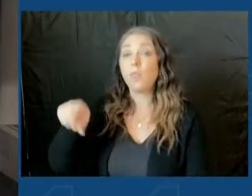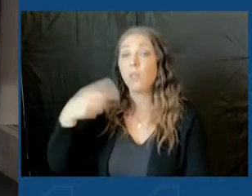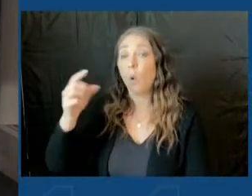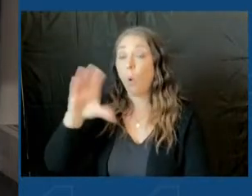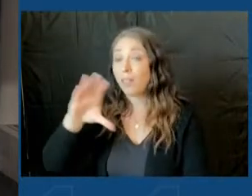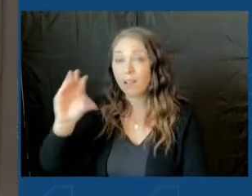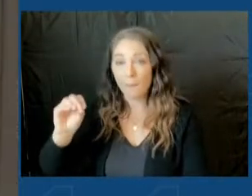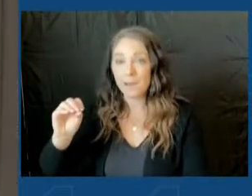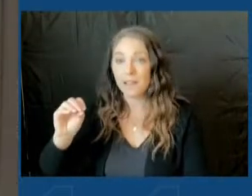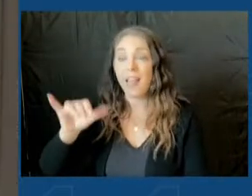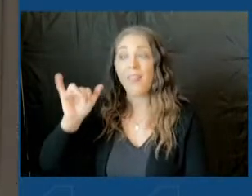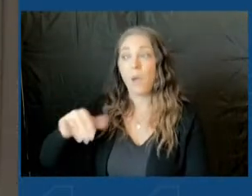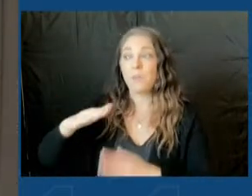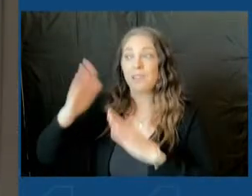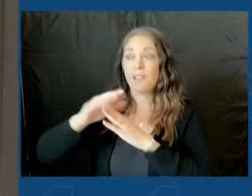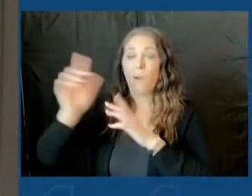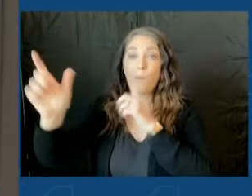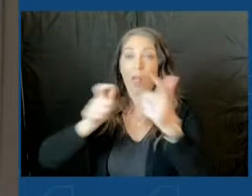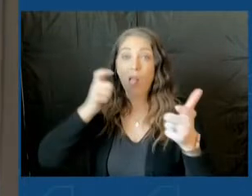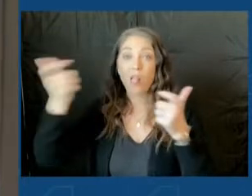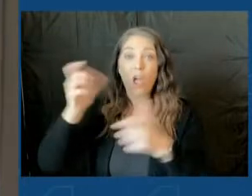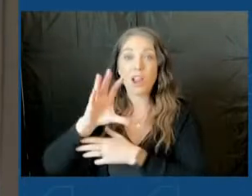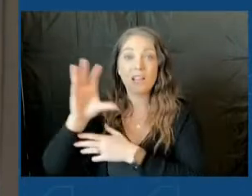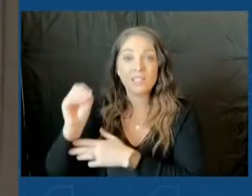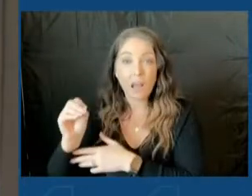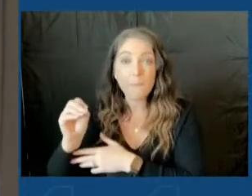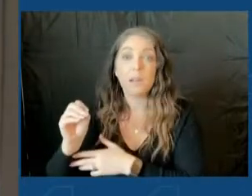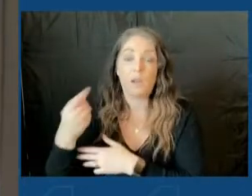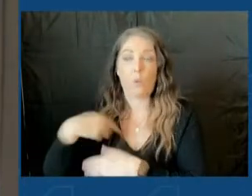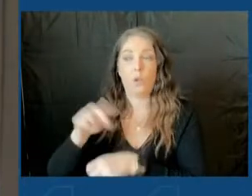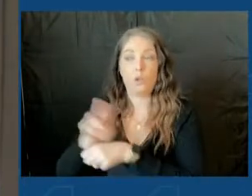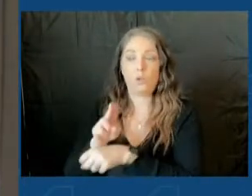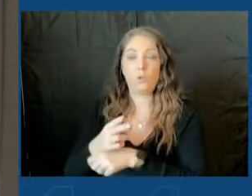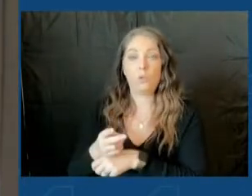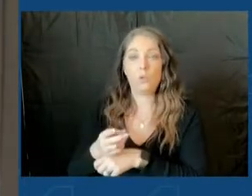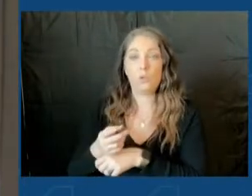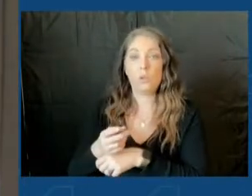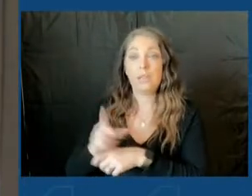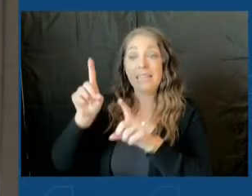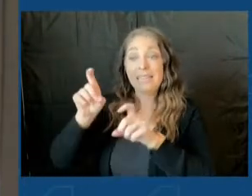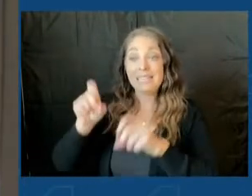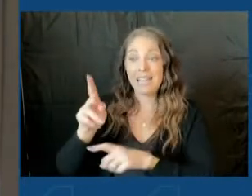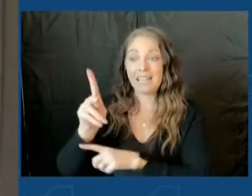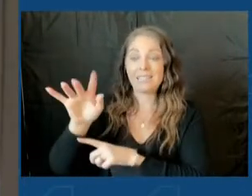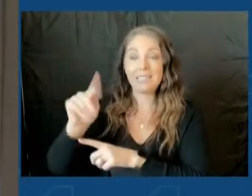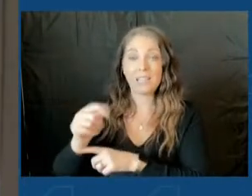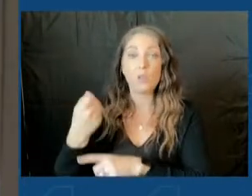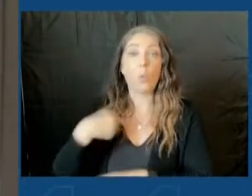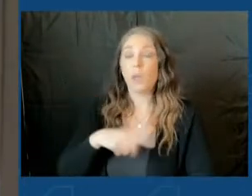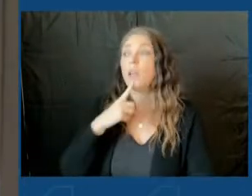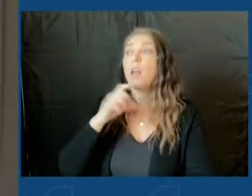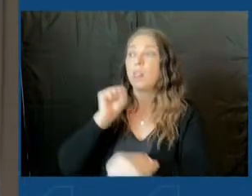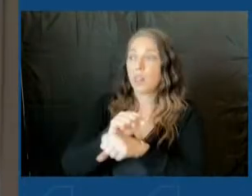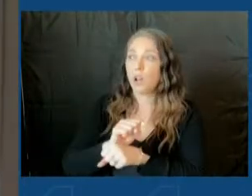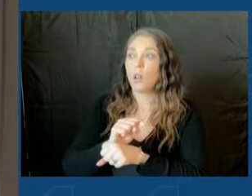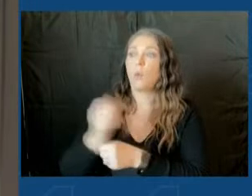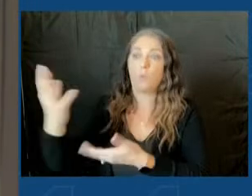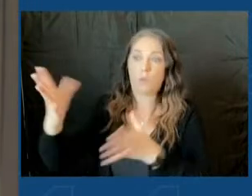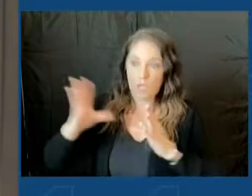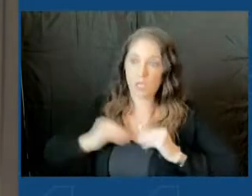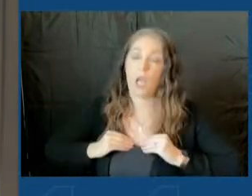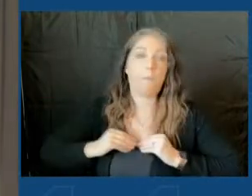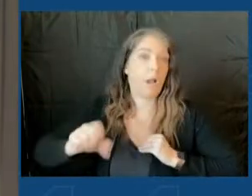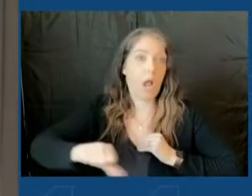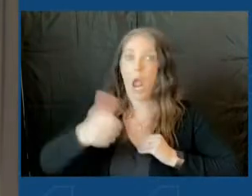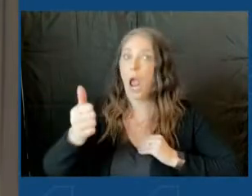company that we ended up using. And it was literally, we would have taken test kits from anyone who could have provided it, because it